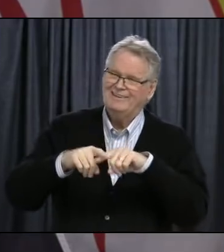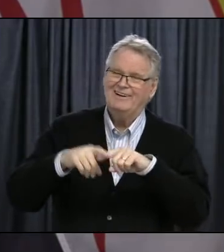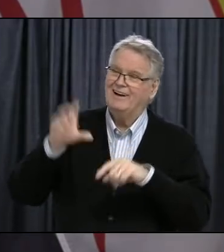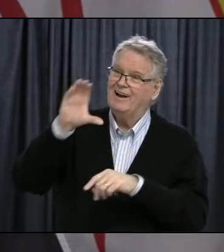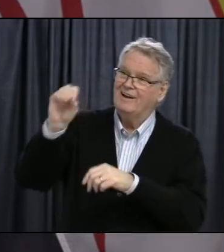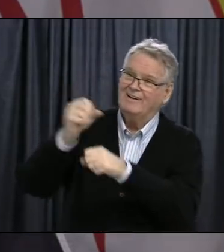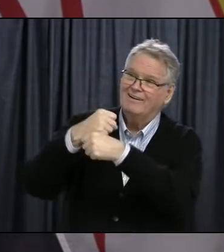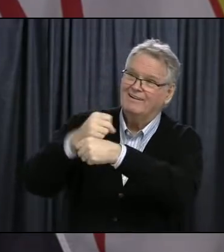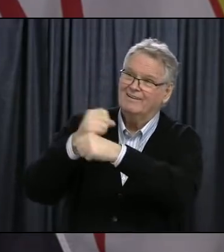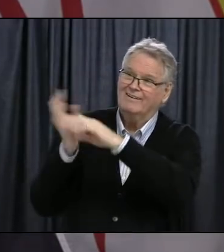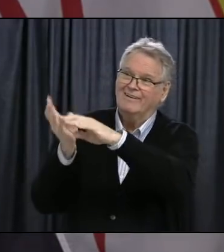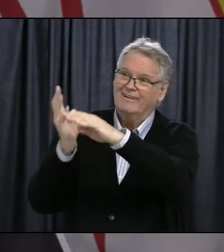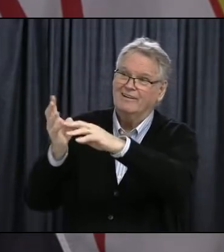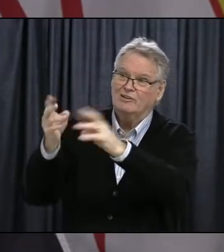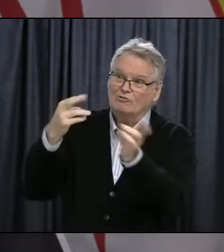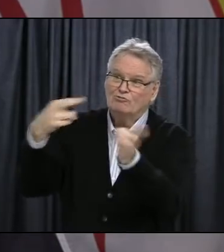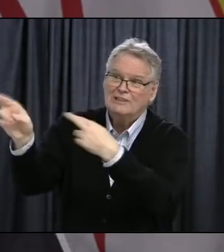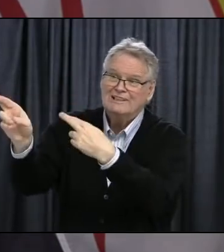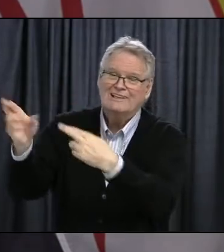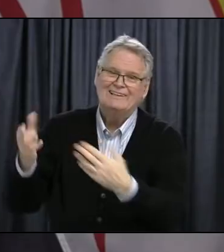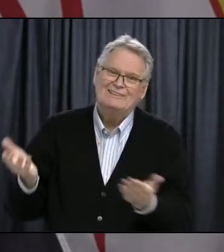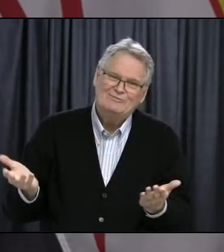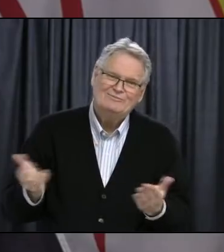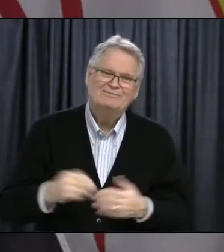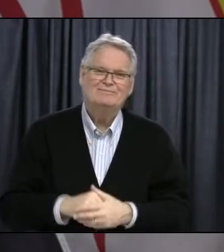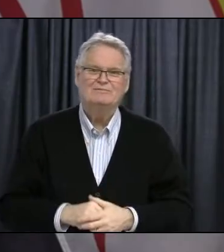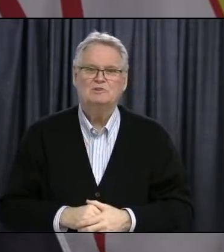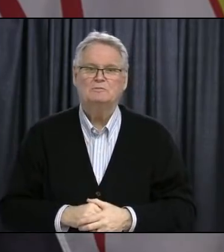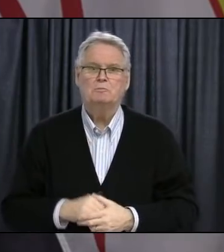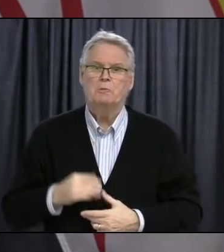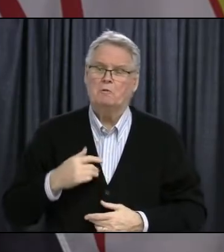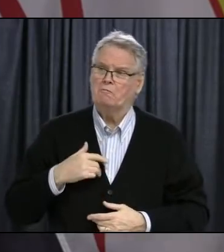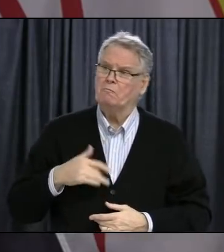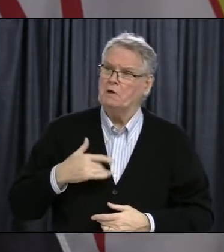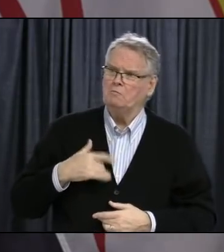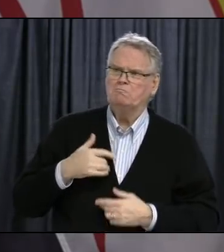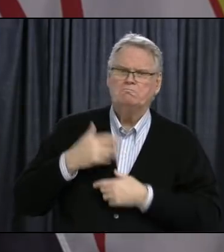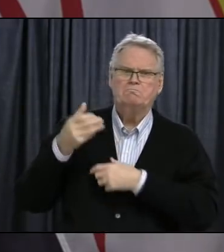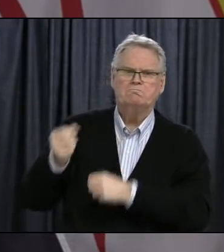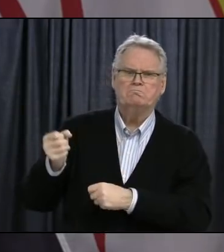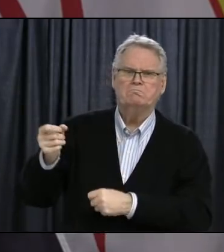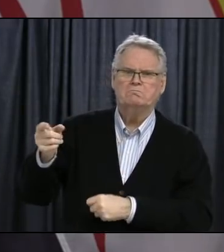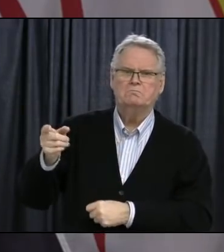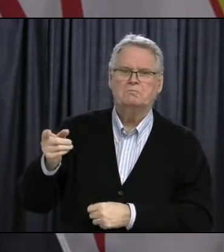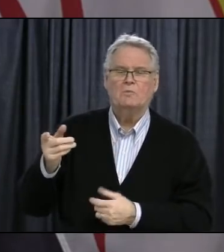have right now, we feel comfortable with April for phase 2.